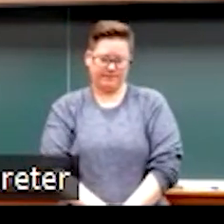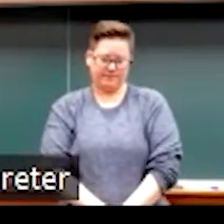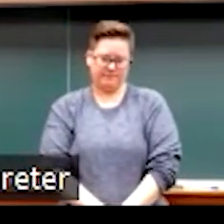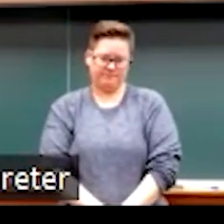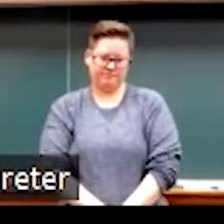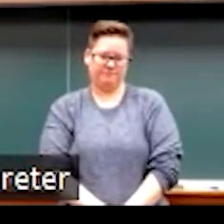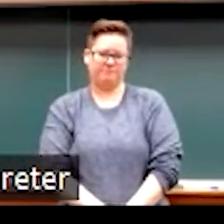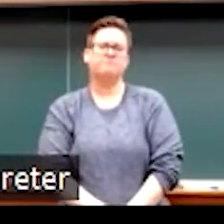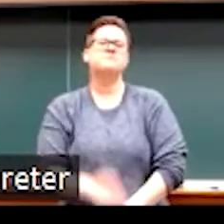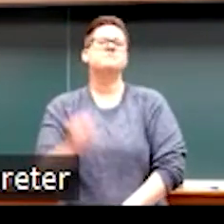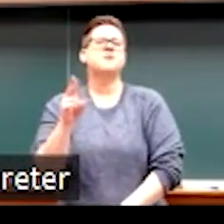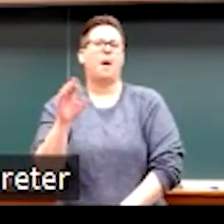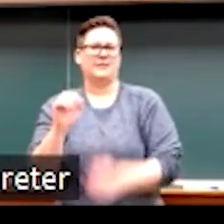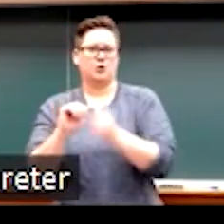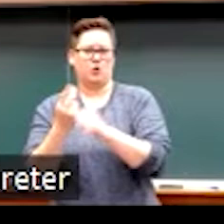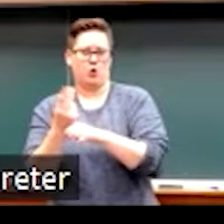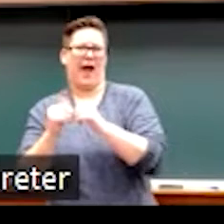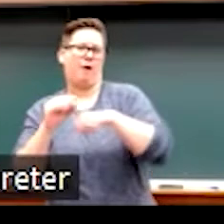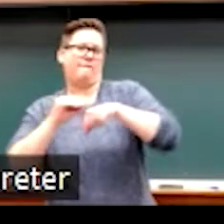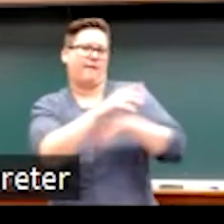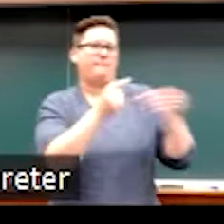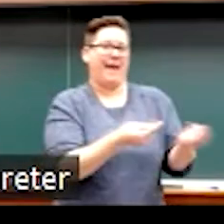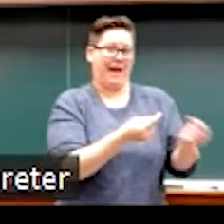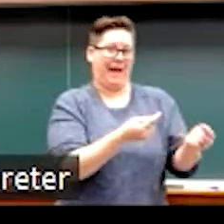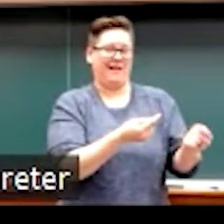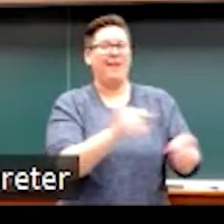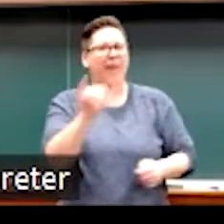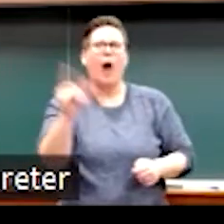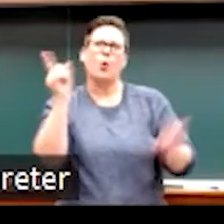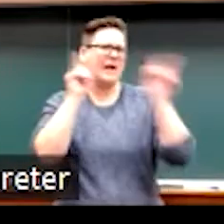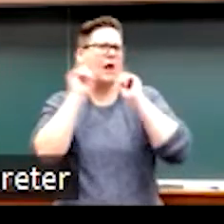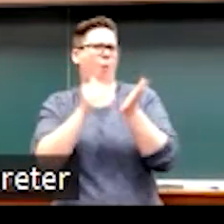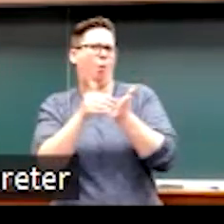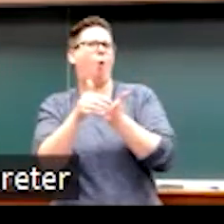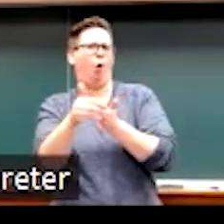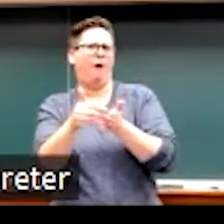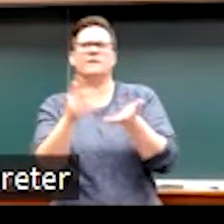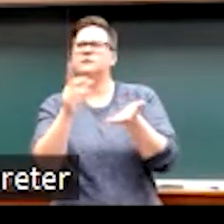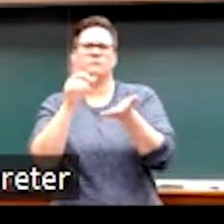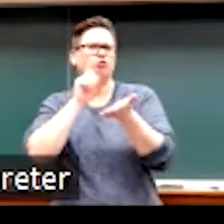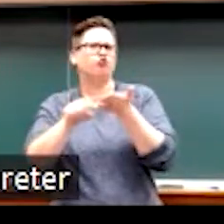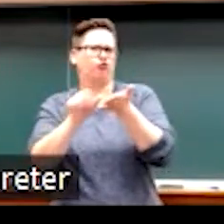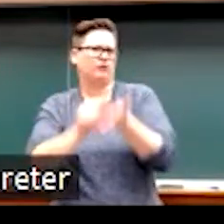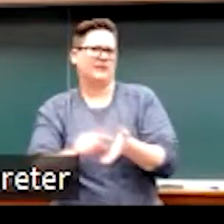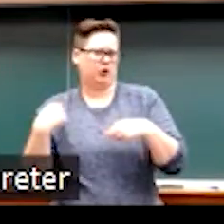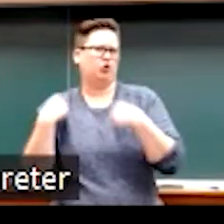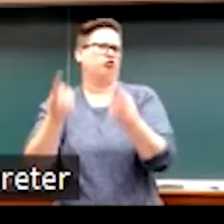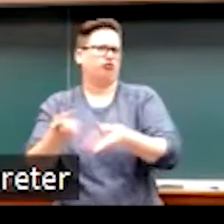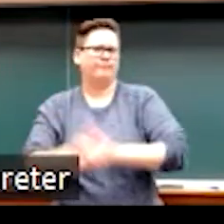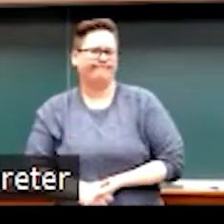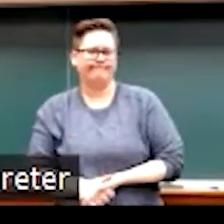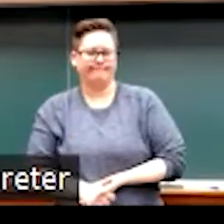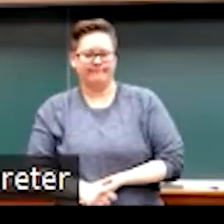Let's start with the effects of substance use on pain. In fact, that's the one we've heard about the most in the literature over the longest period of